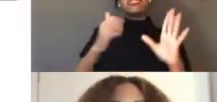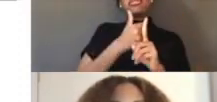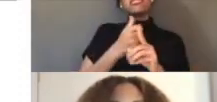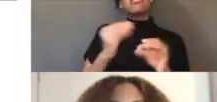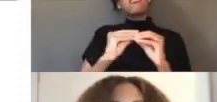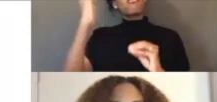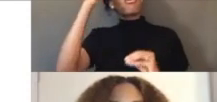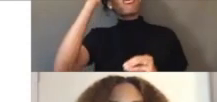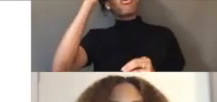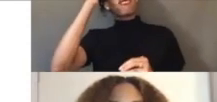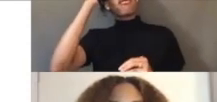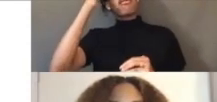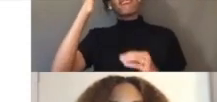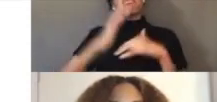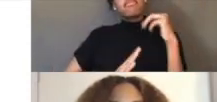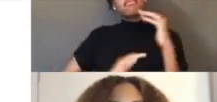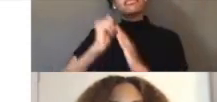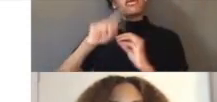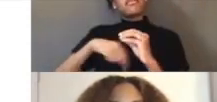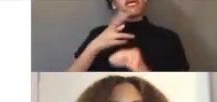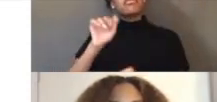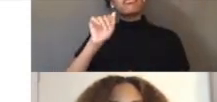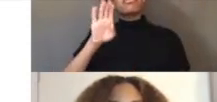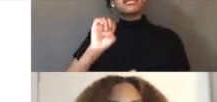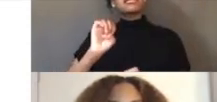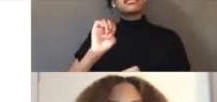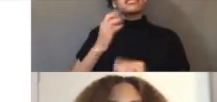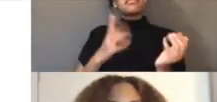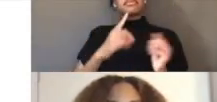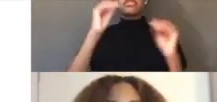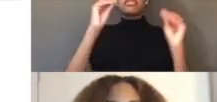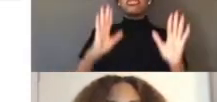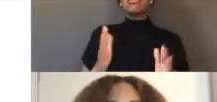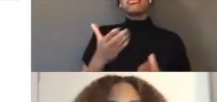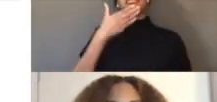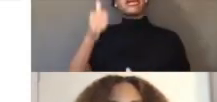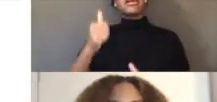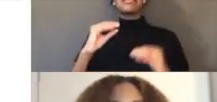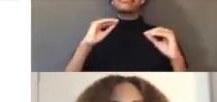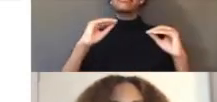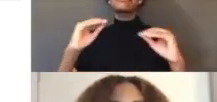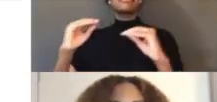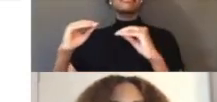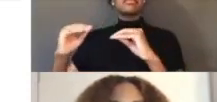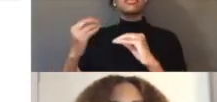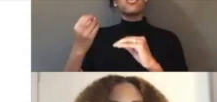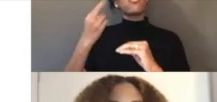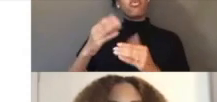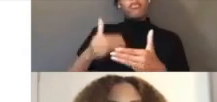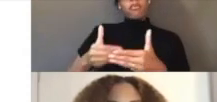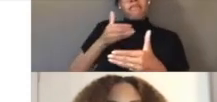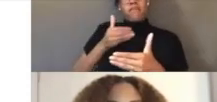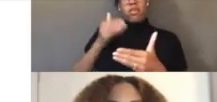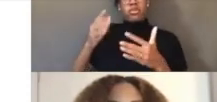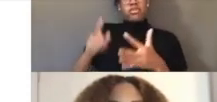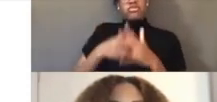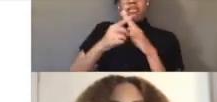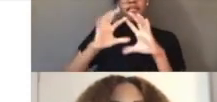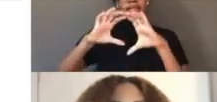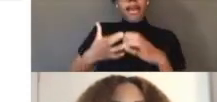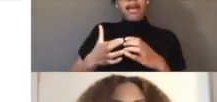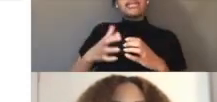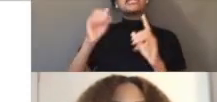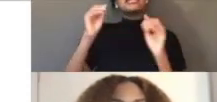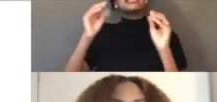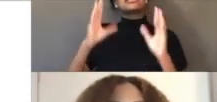he felt good. Maybe he would have felt validated if his teacher had talked with him prior to the lesson and explained that sometimes